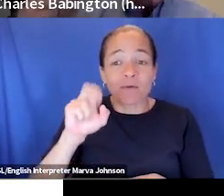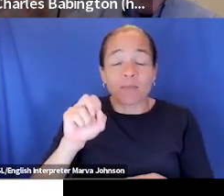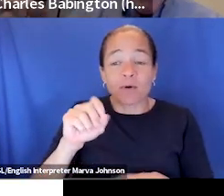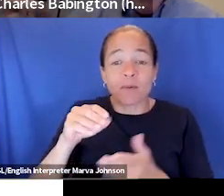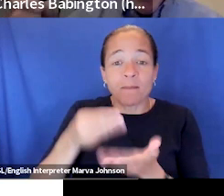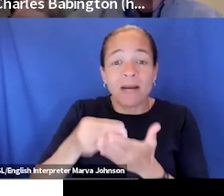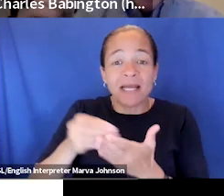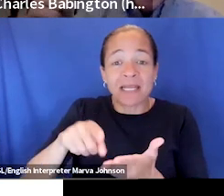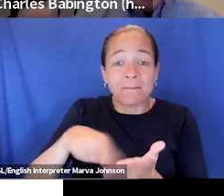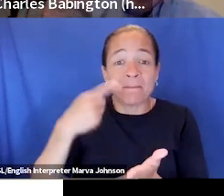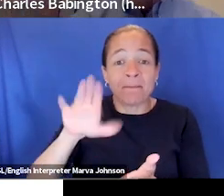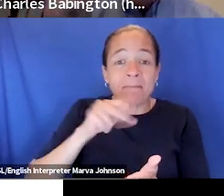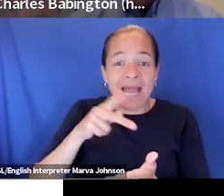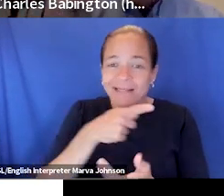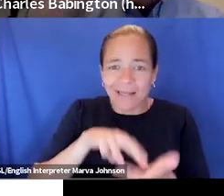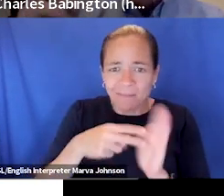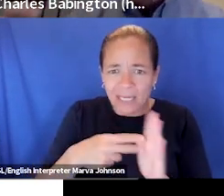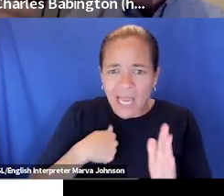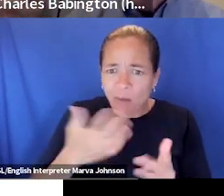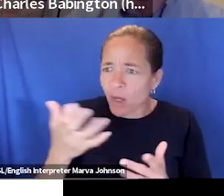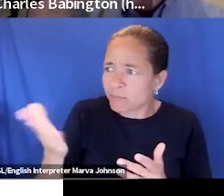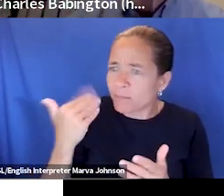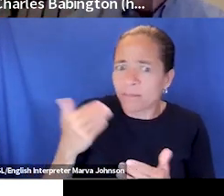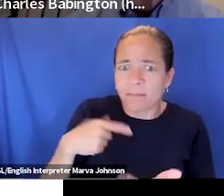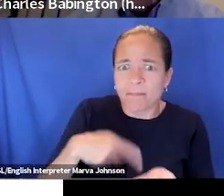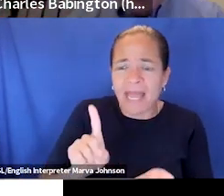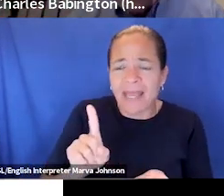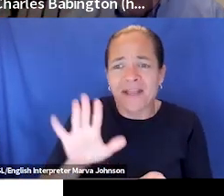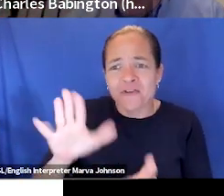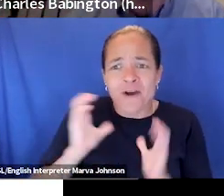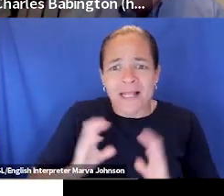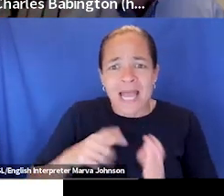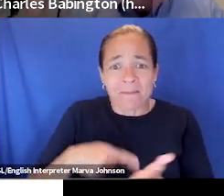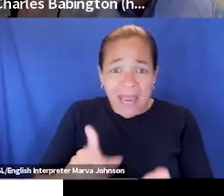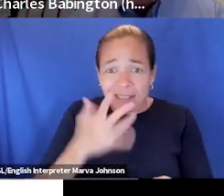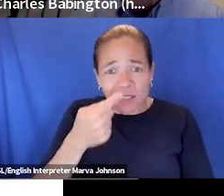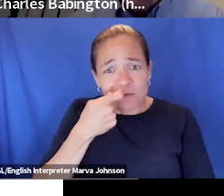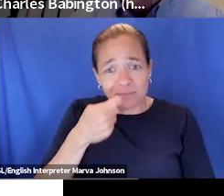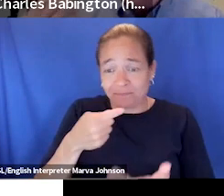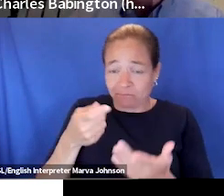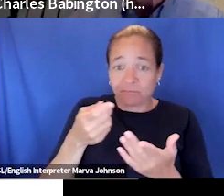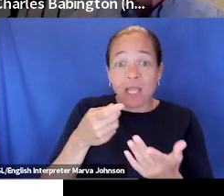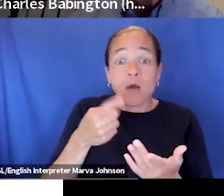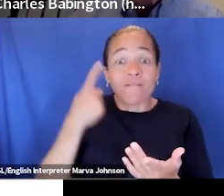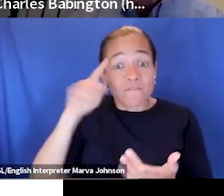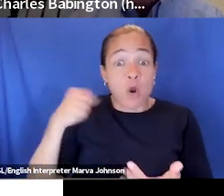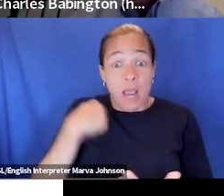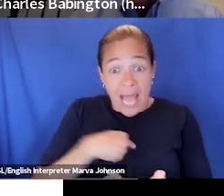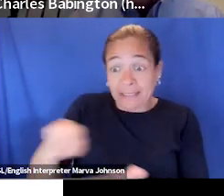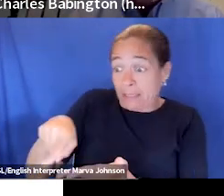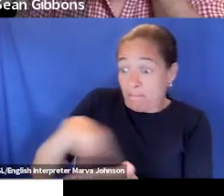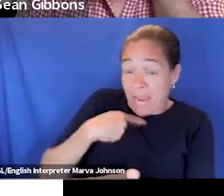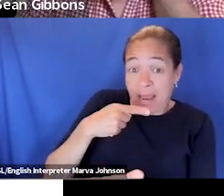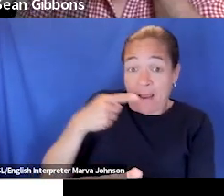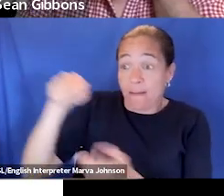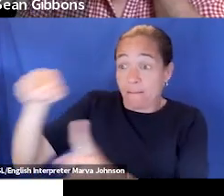is get paid. have your client pay you. Why don't you just say that? In order to get paid by the people that owe us money. That's